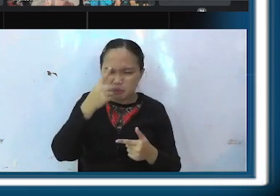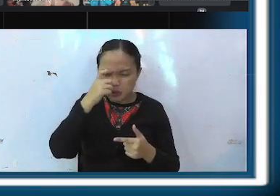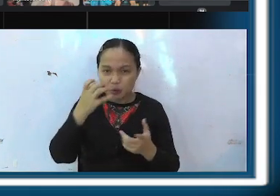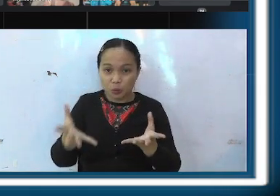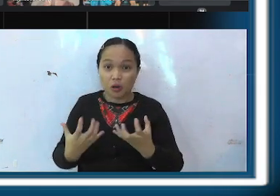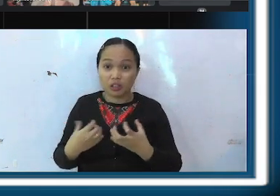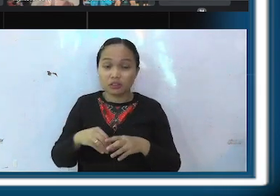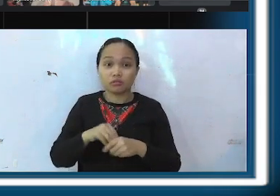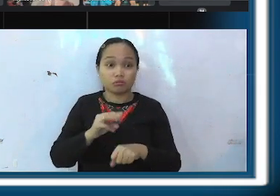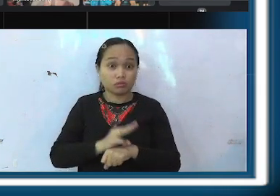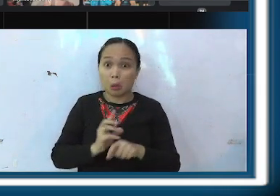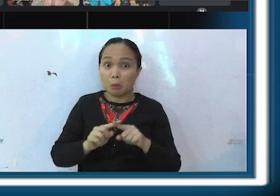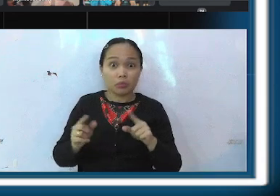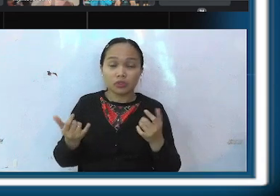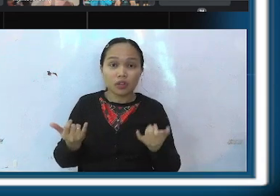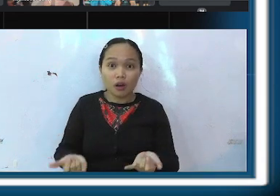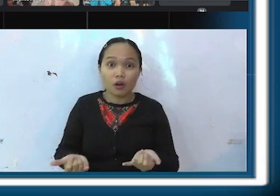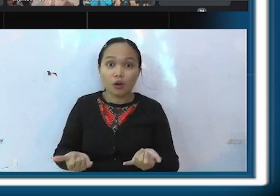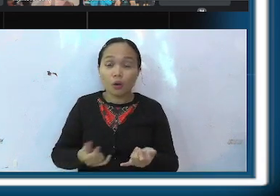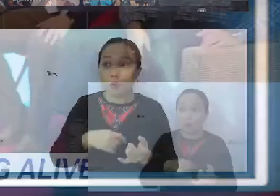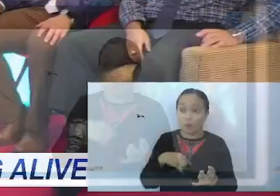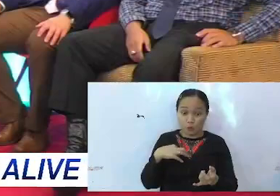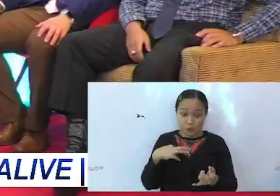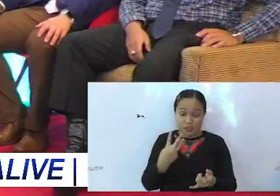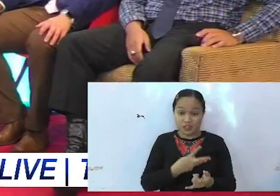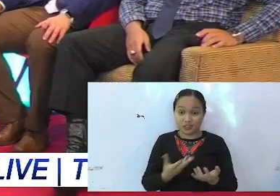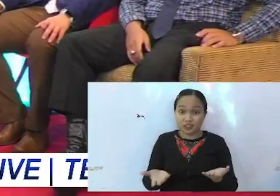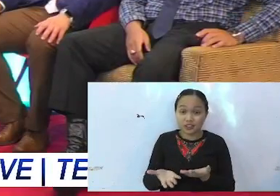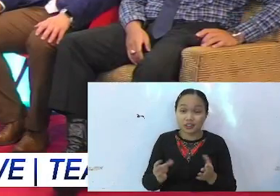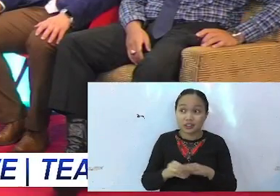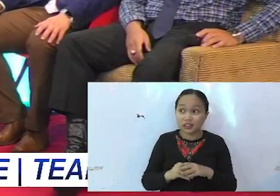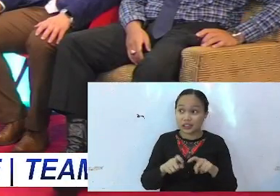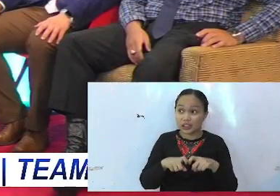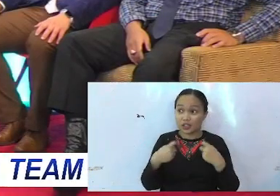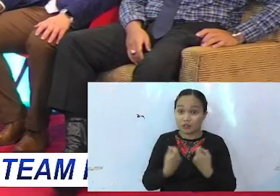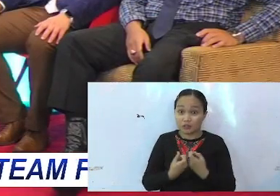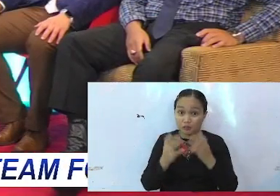but now, When we're here, the young people,